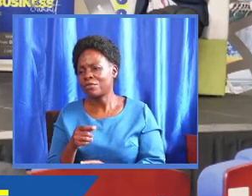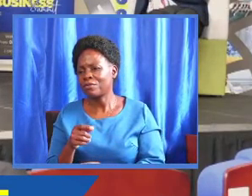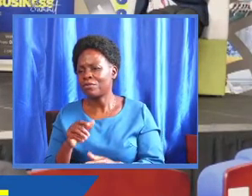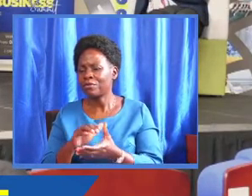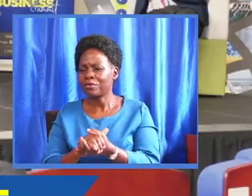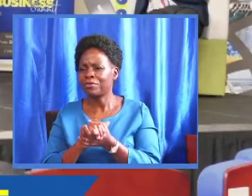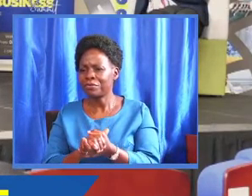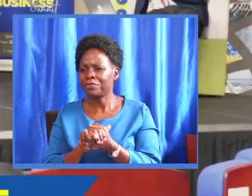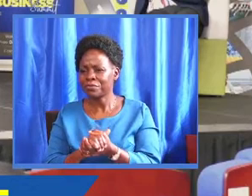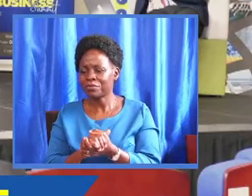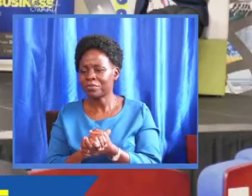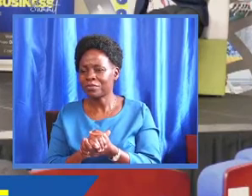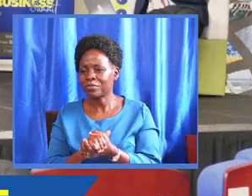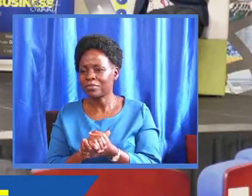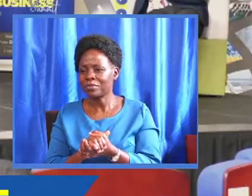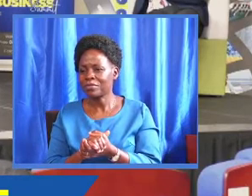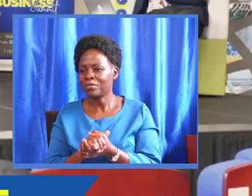greetings